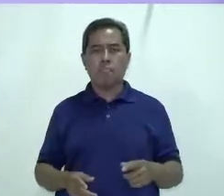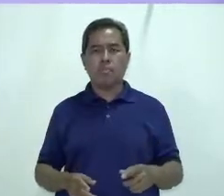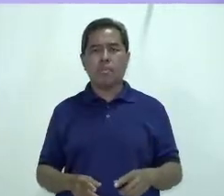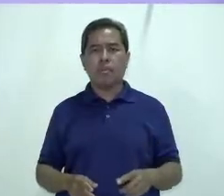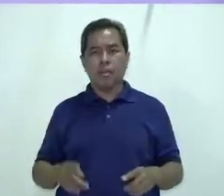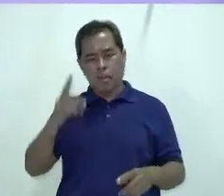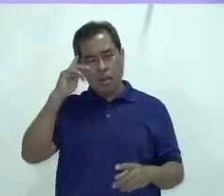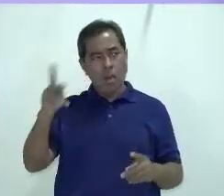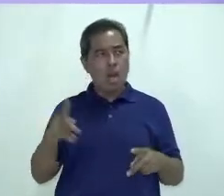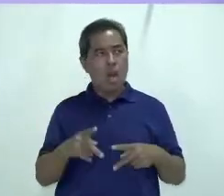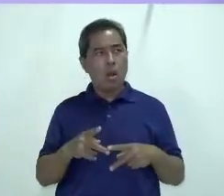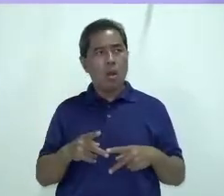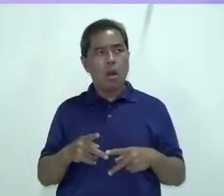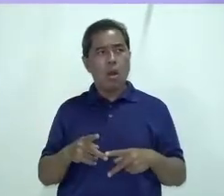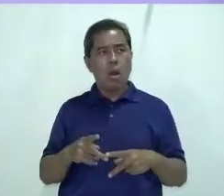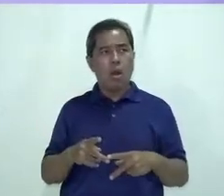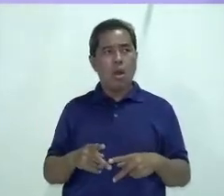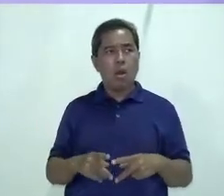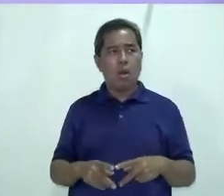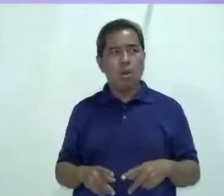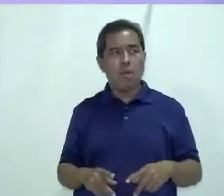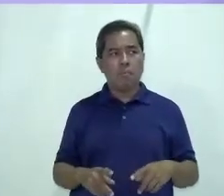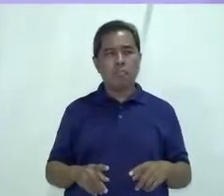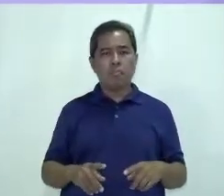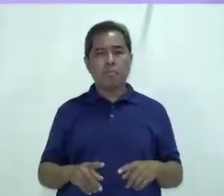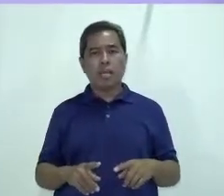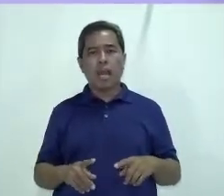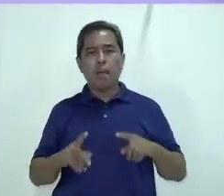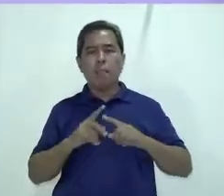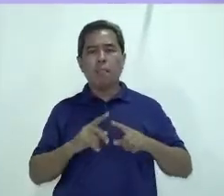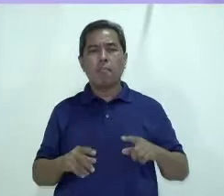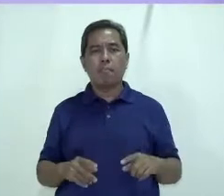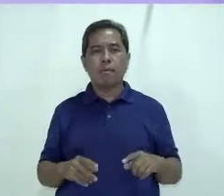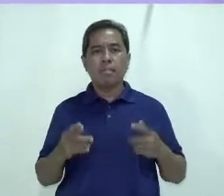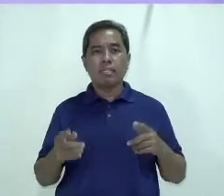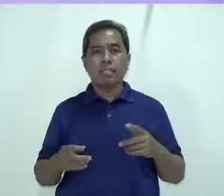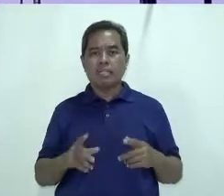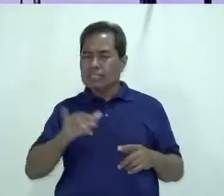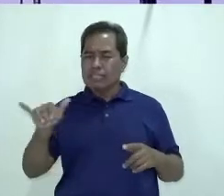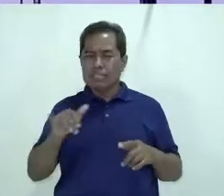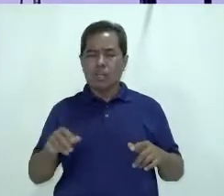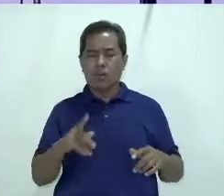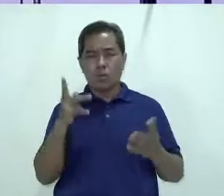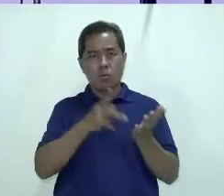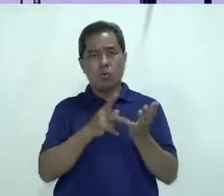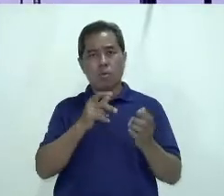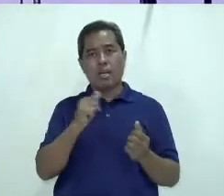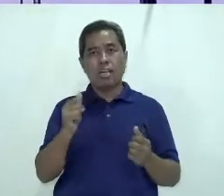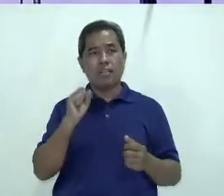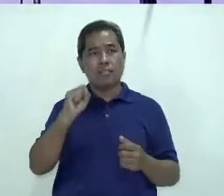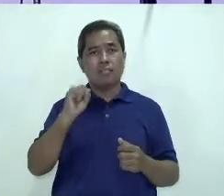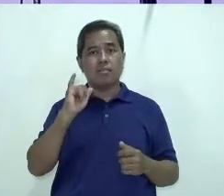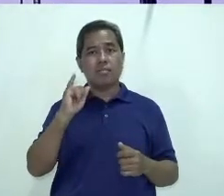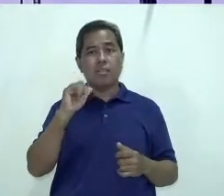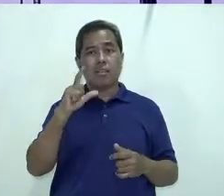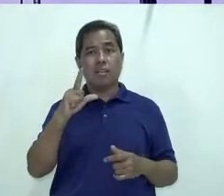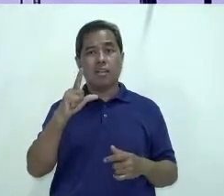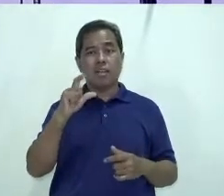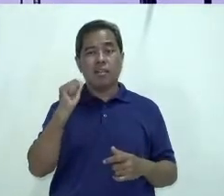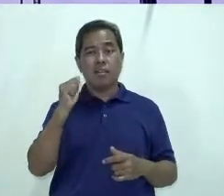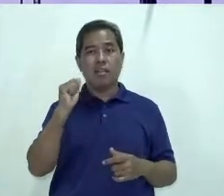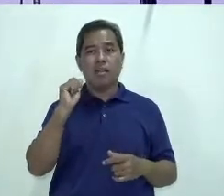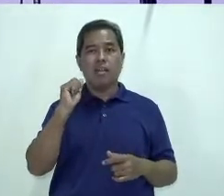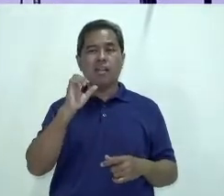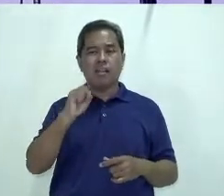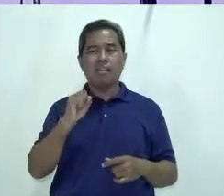idea that God was about to break every prison door when they walked in there. That wasn't the plan. They didn't know